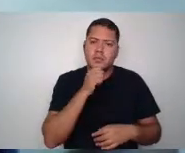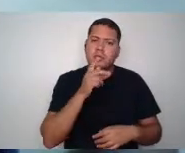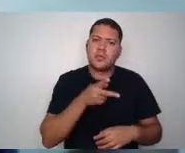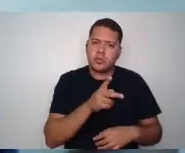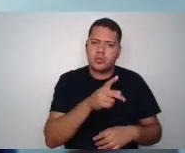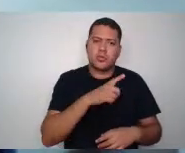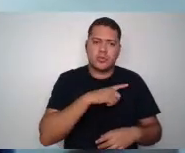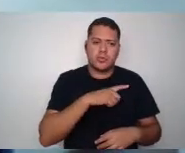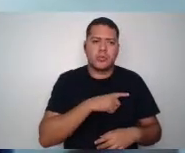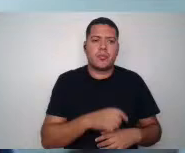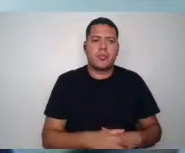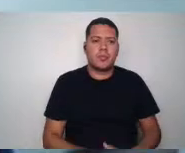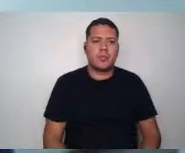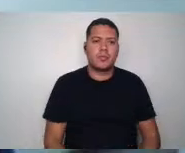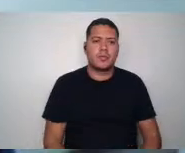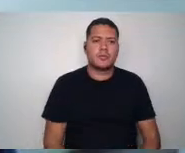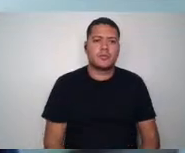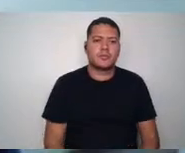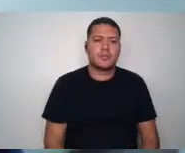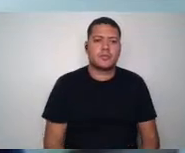and I still do,